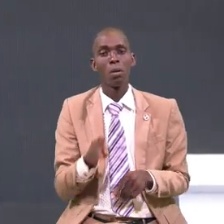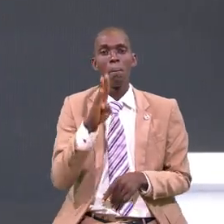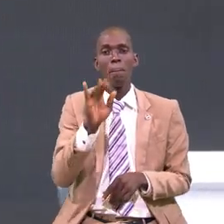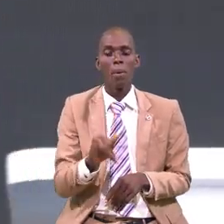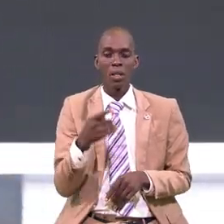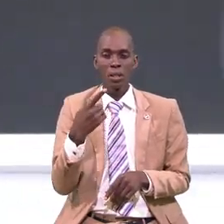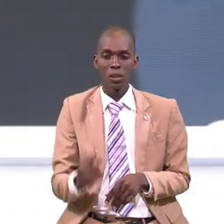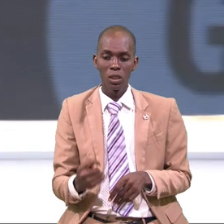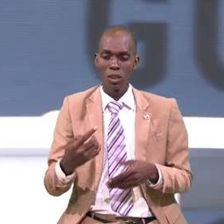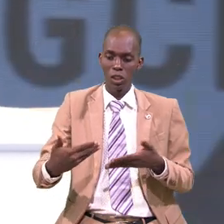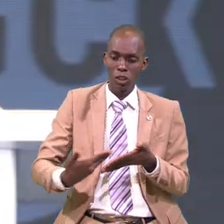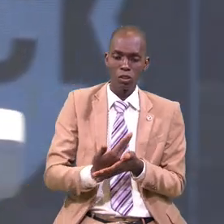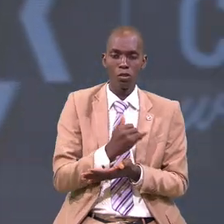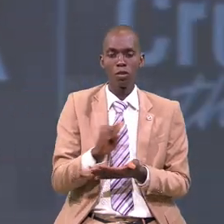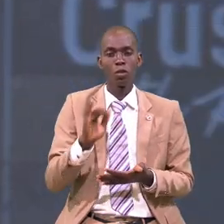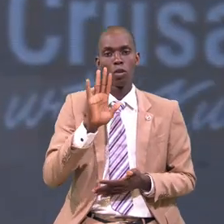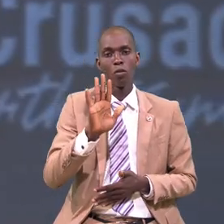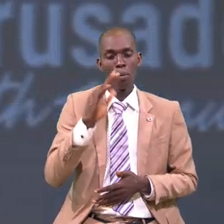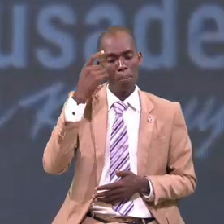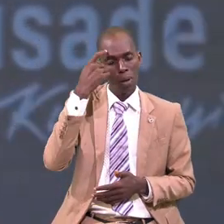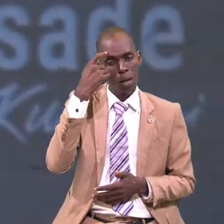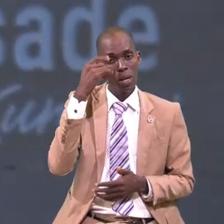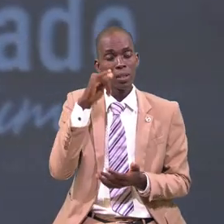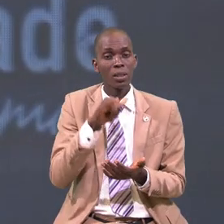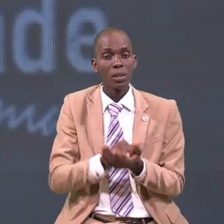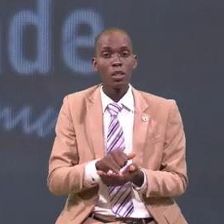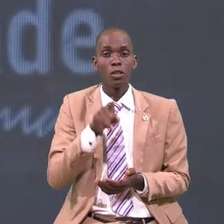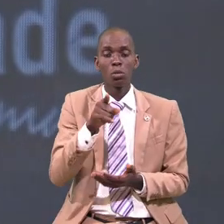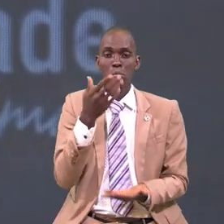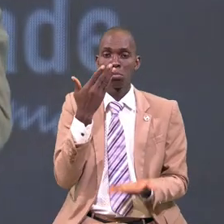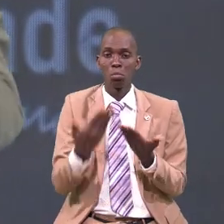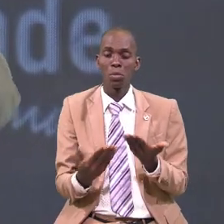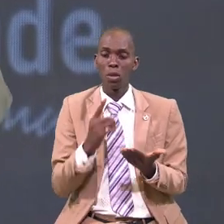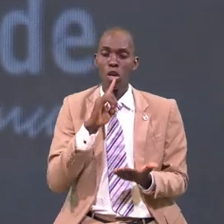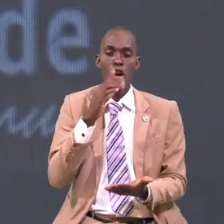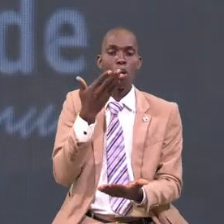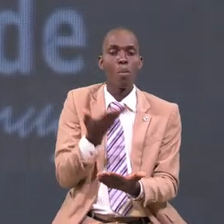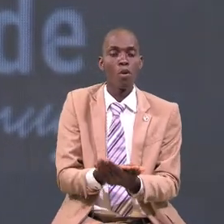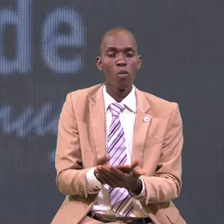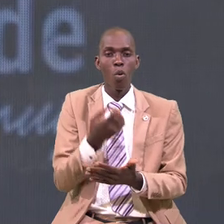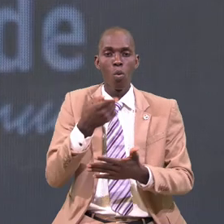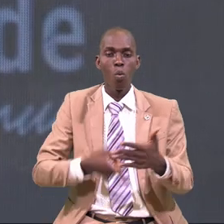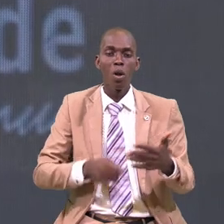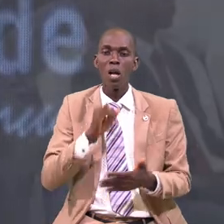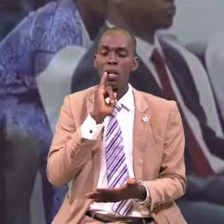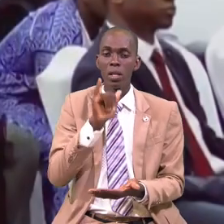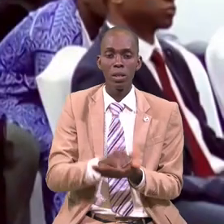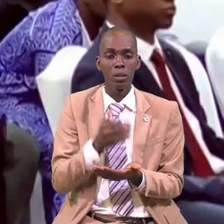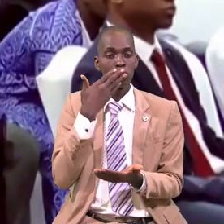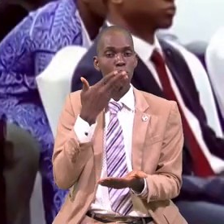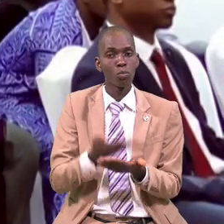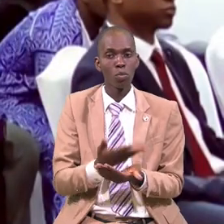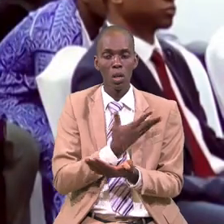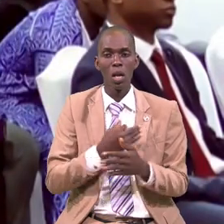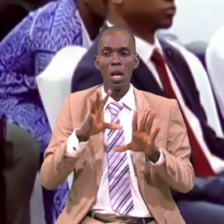of the mind, that ye may prove what is that good and acceptable and